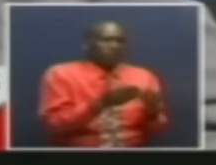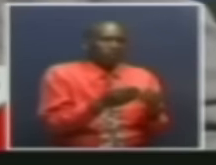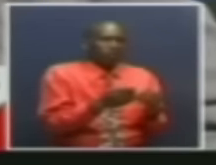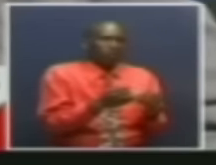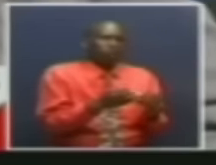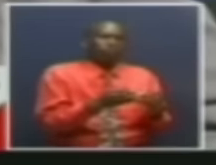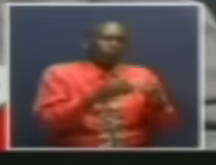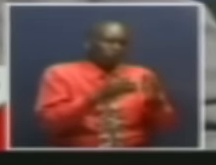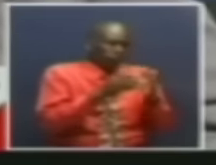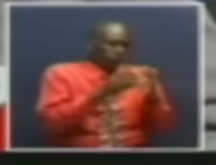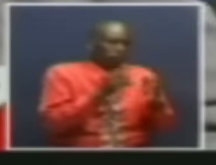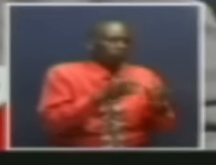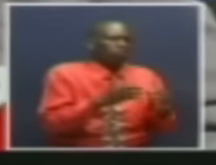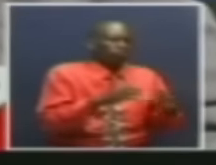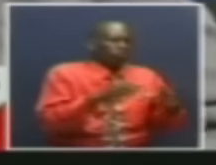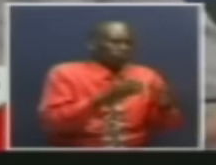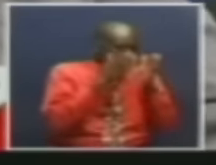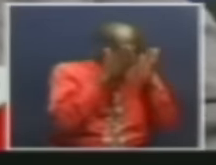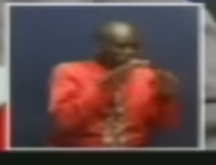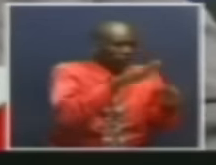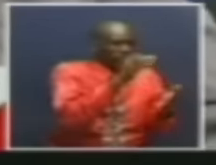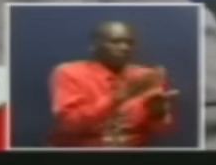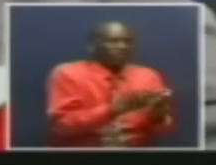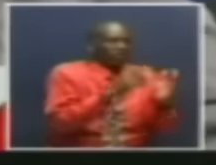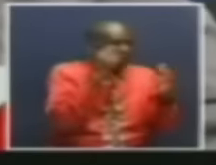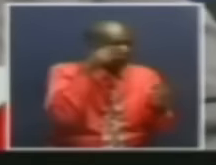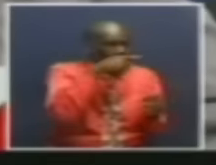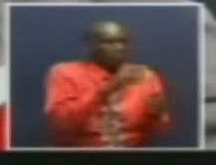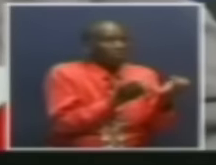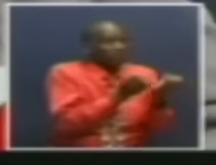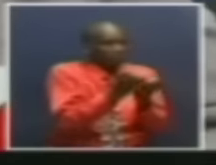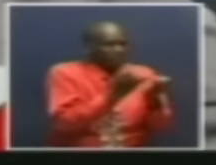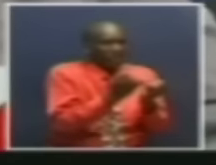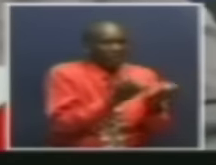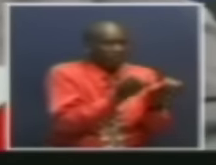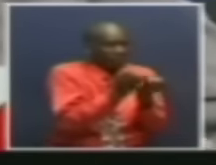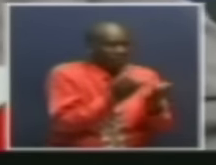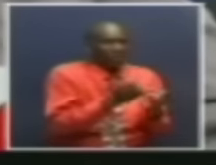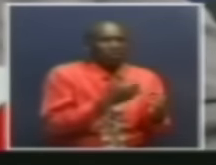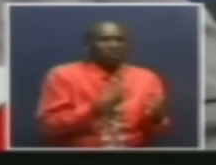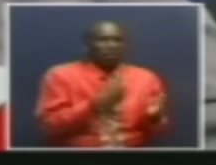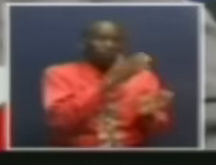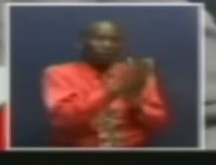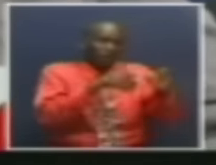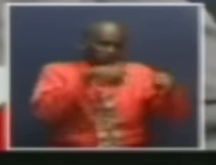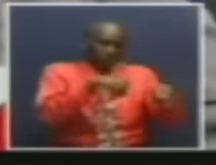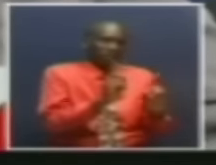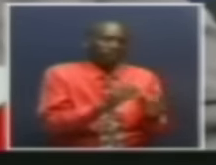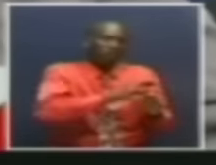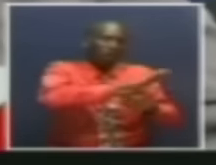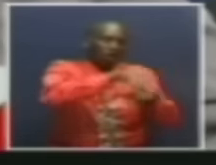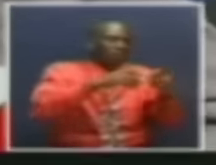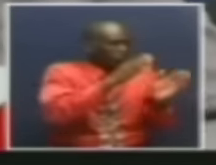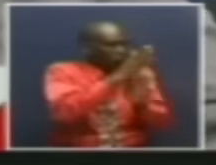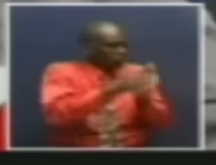to profess their faith. Like for him, it will be on a Saturday. Mm. You have to organize yourself. Everybody